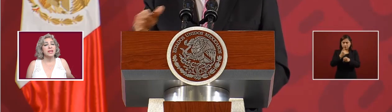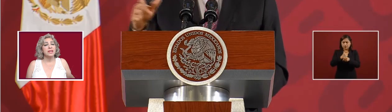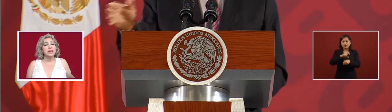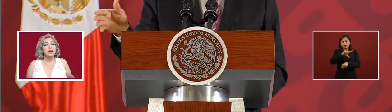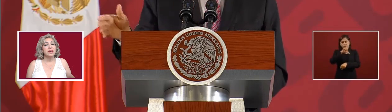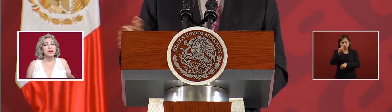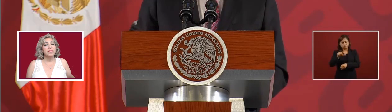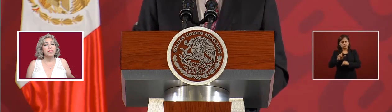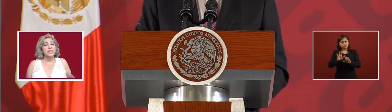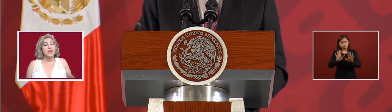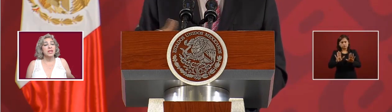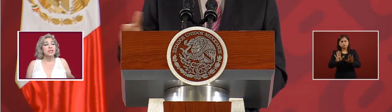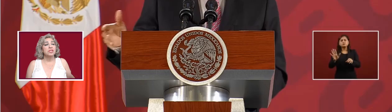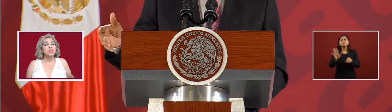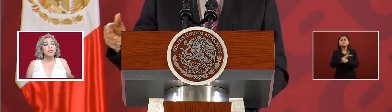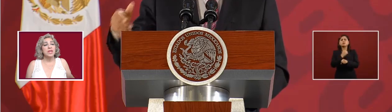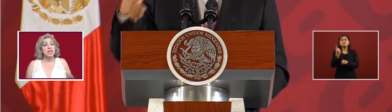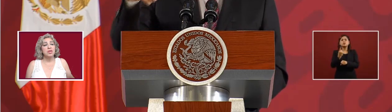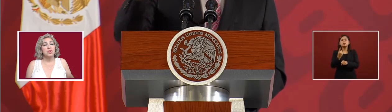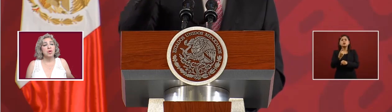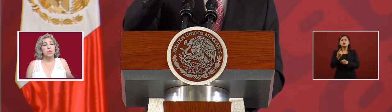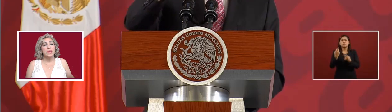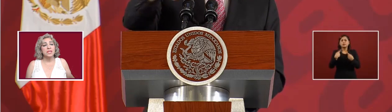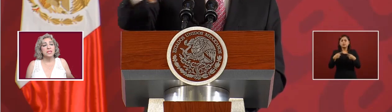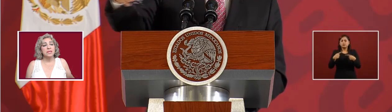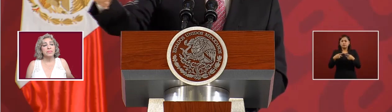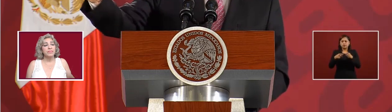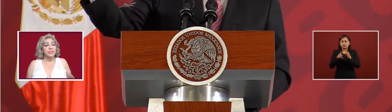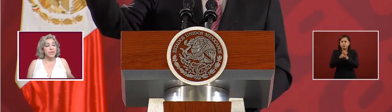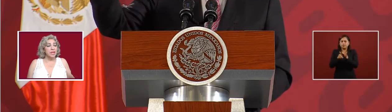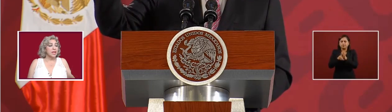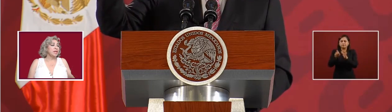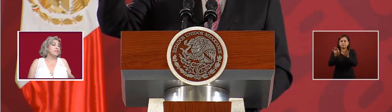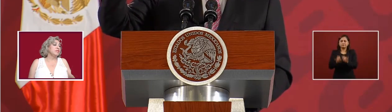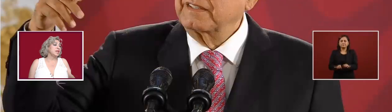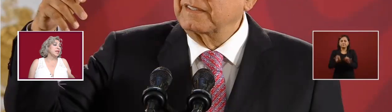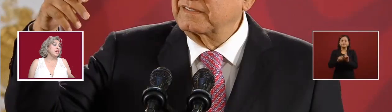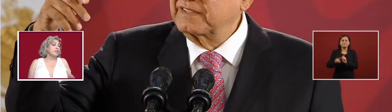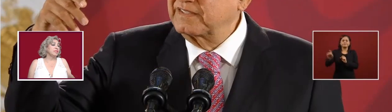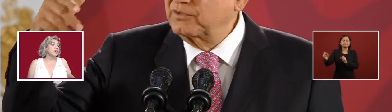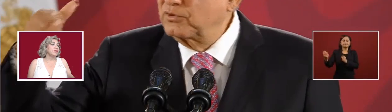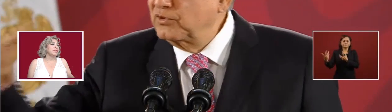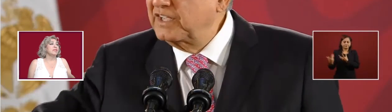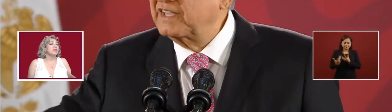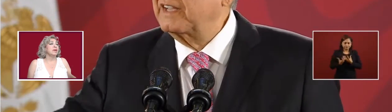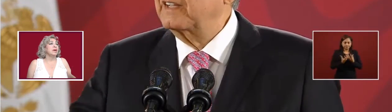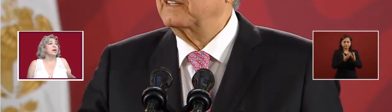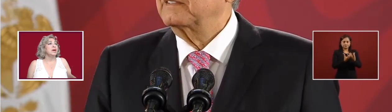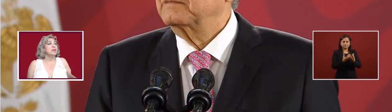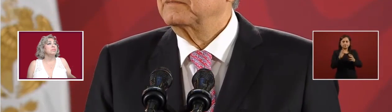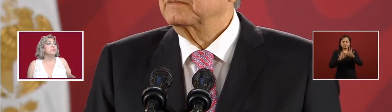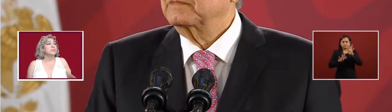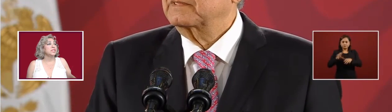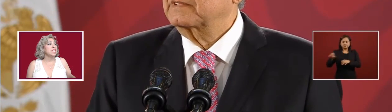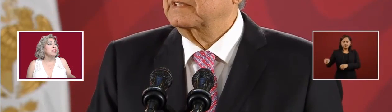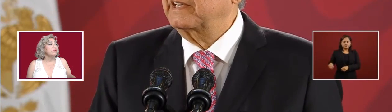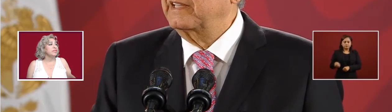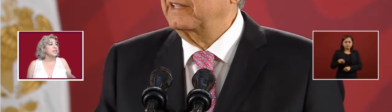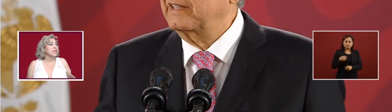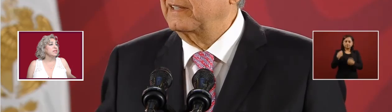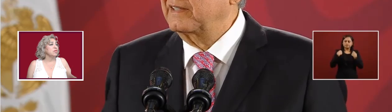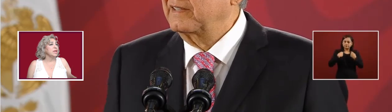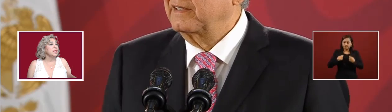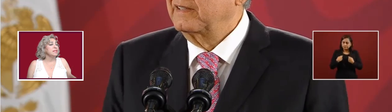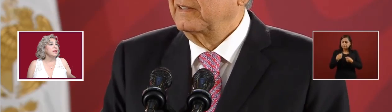very end, so that, you go with us. And, they're taking out their, um, stuff,